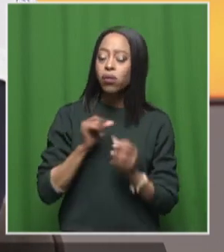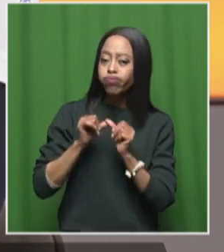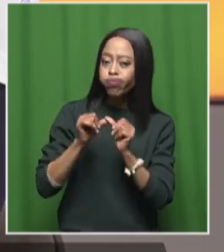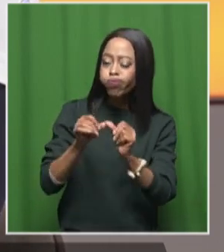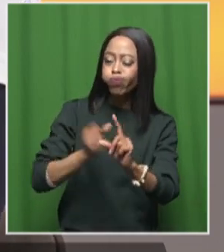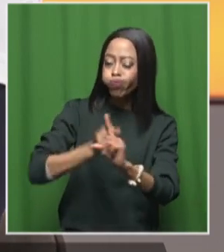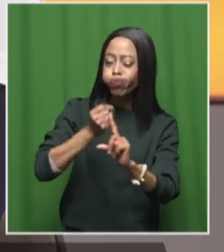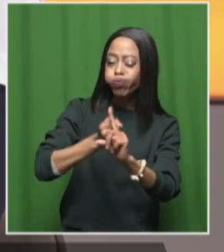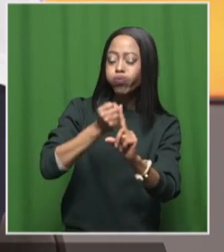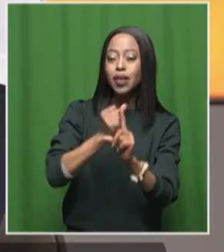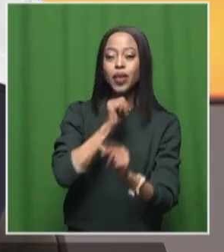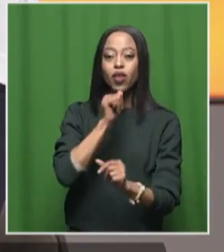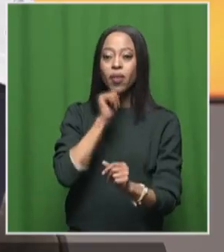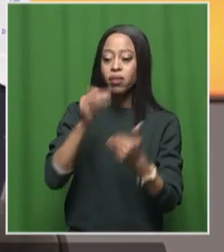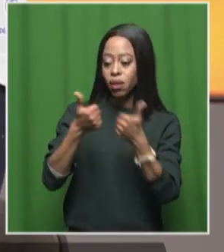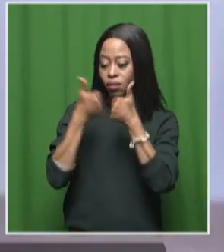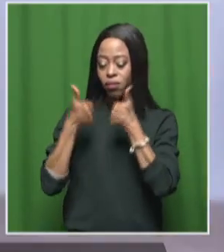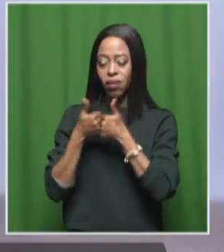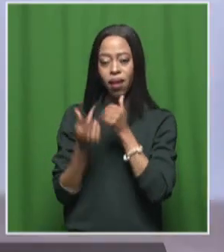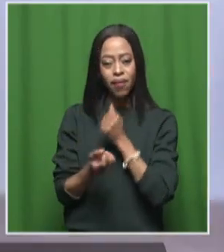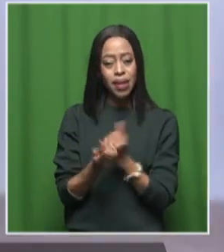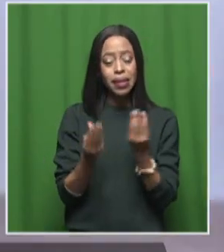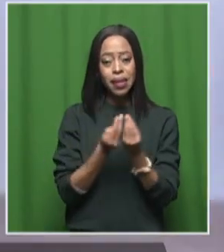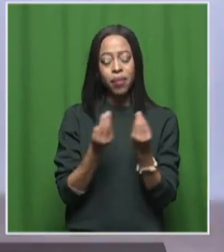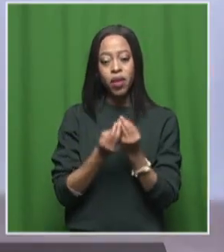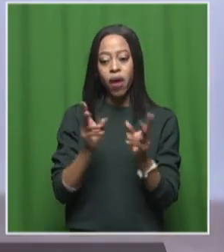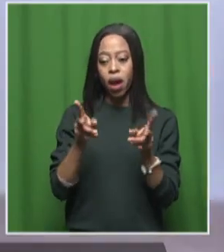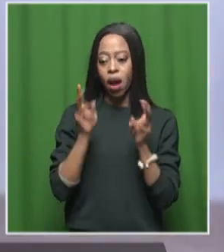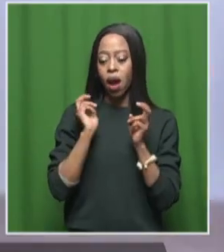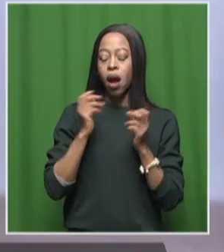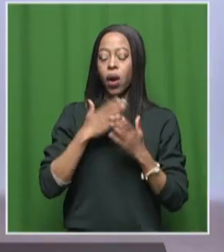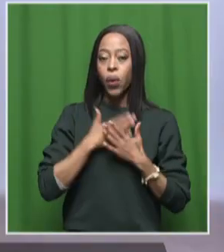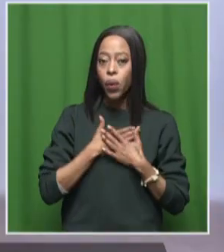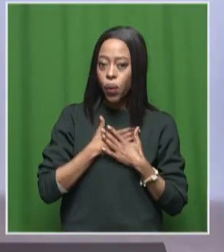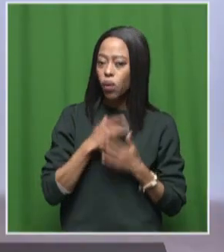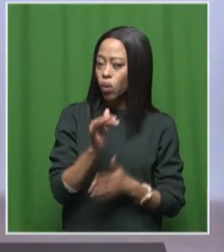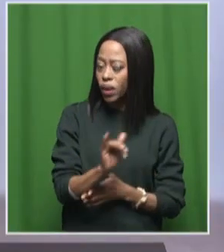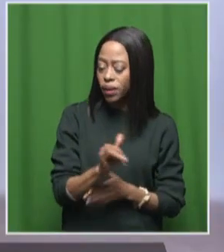when things were hard? Anything that touched you in particular? When he actually lost everything.